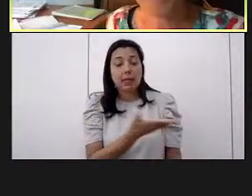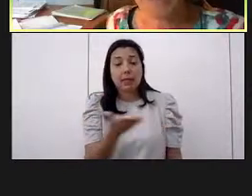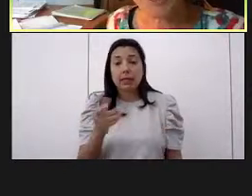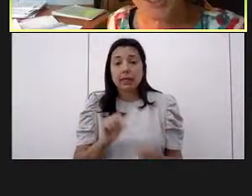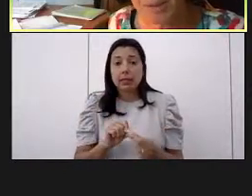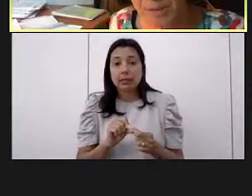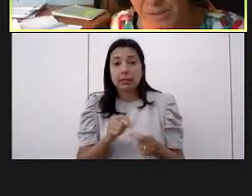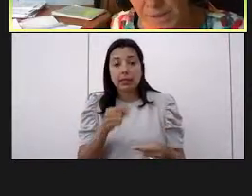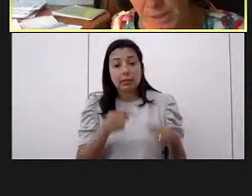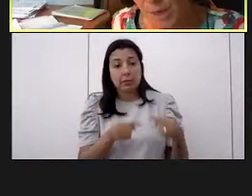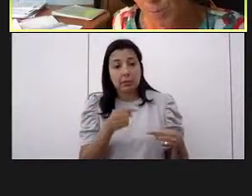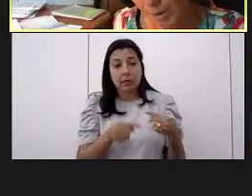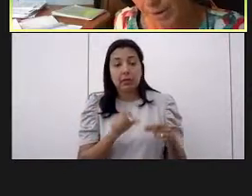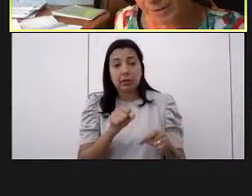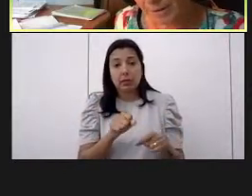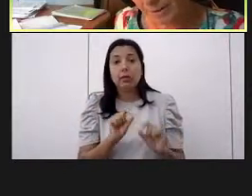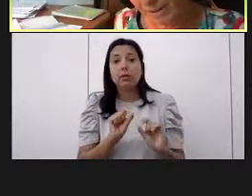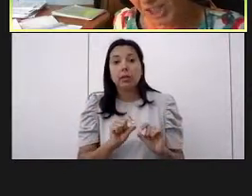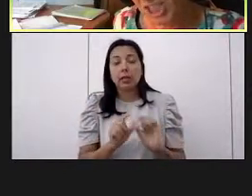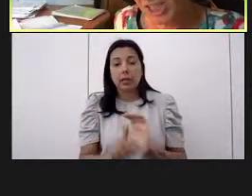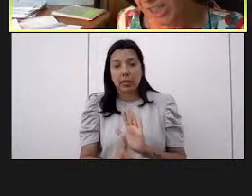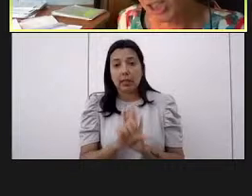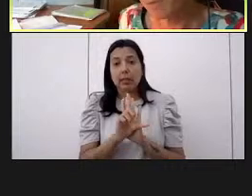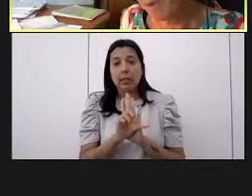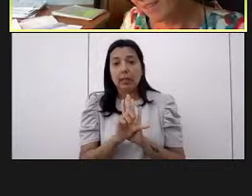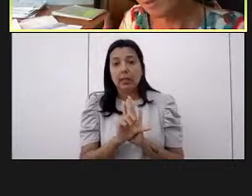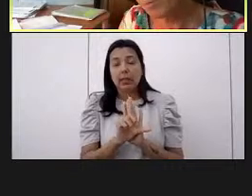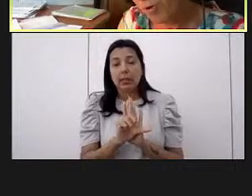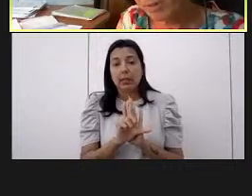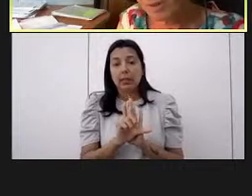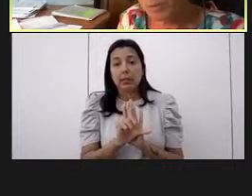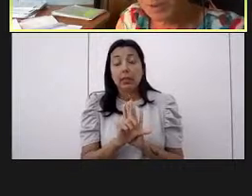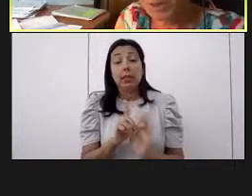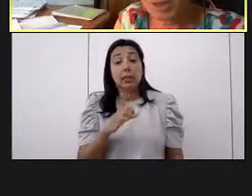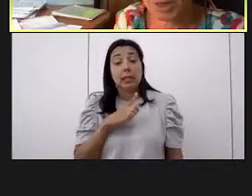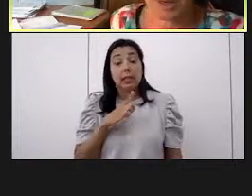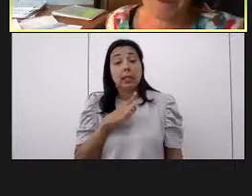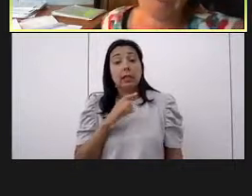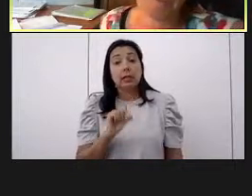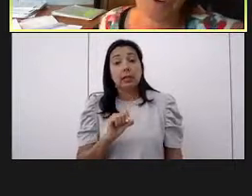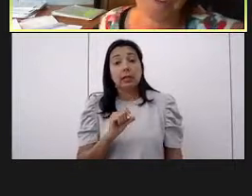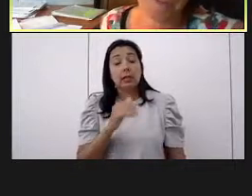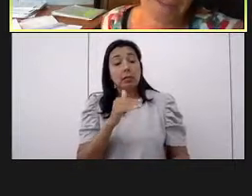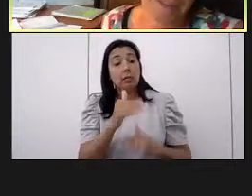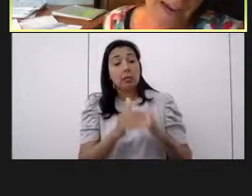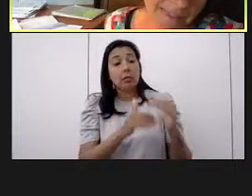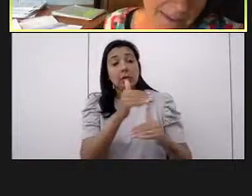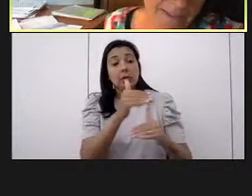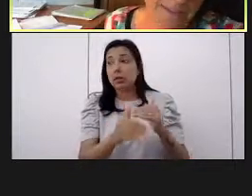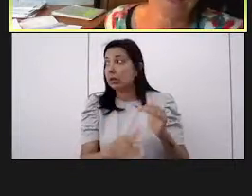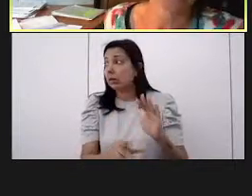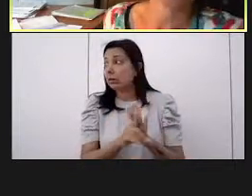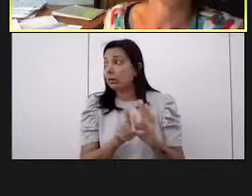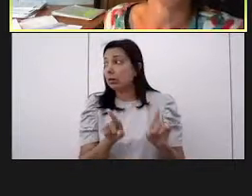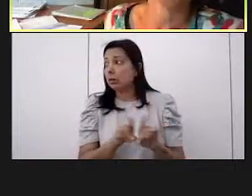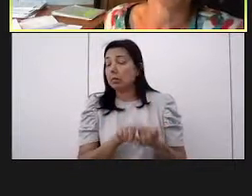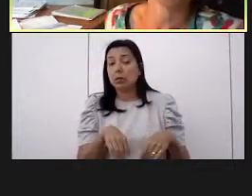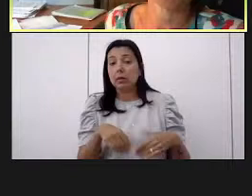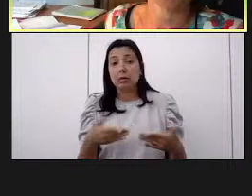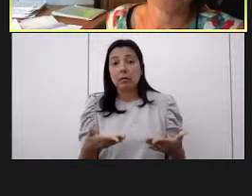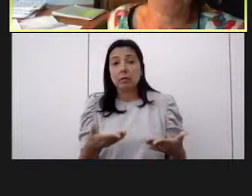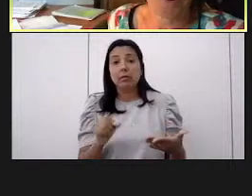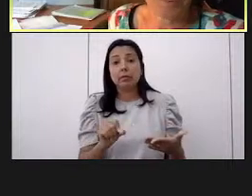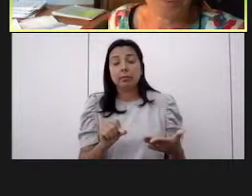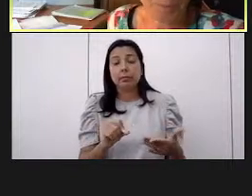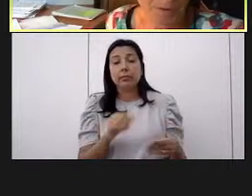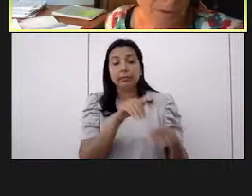of legitimacy and legitimizing process which bring the ideas on the